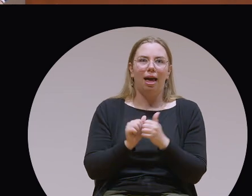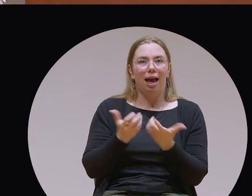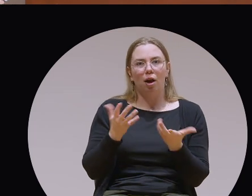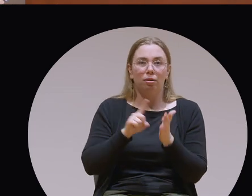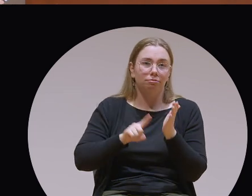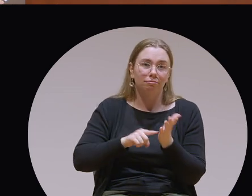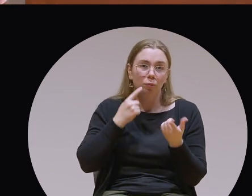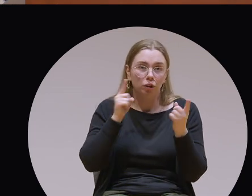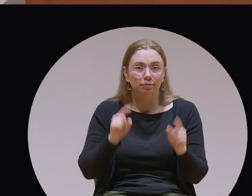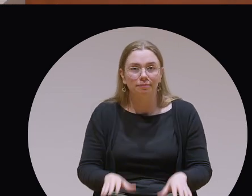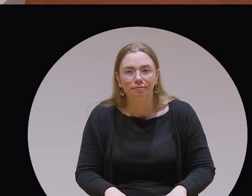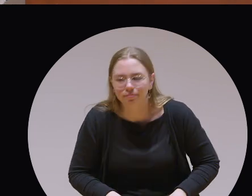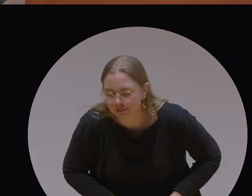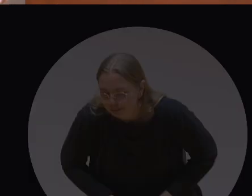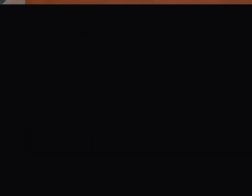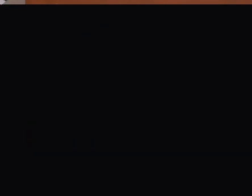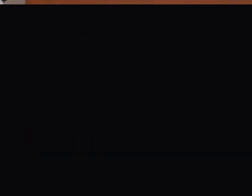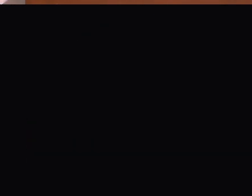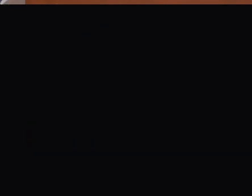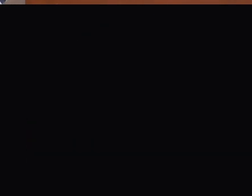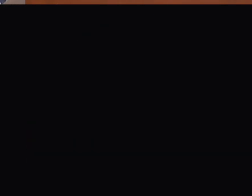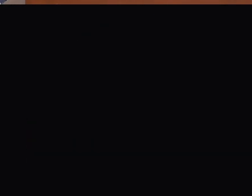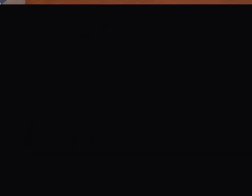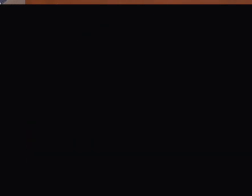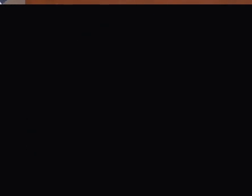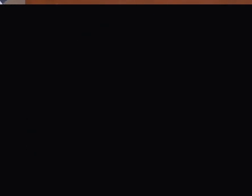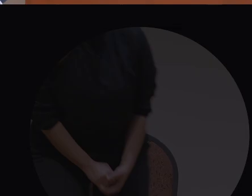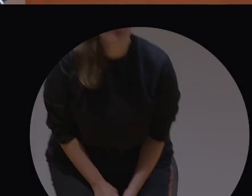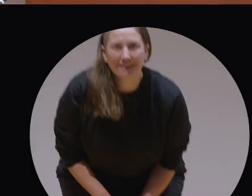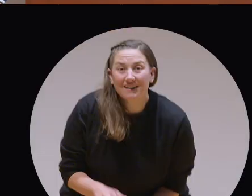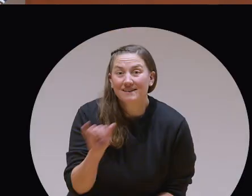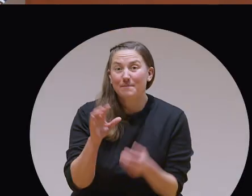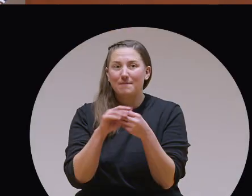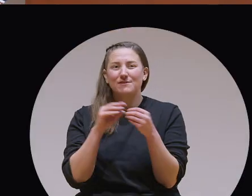work. As I said, collaboration is really the key for me,